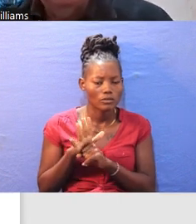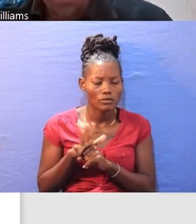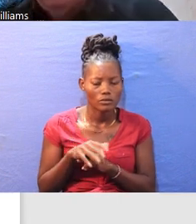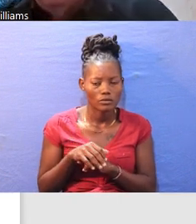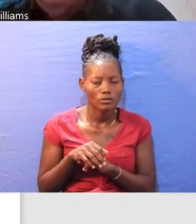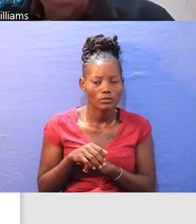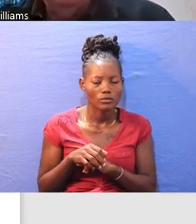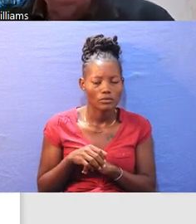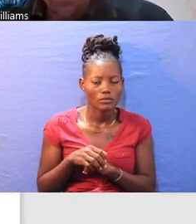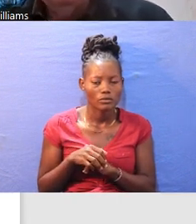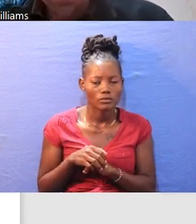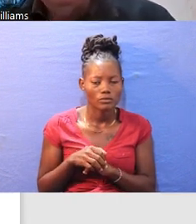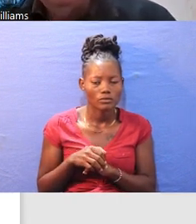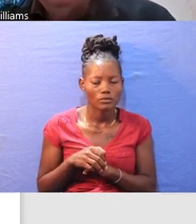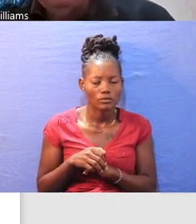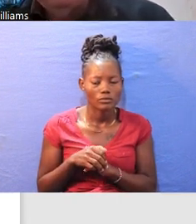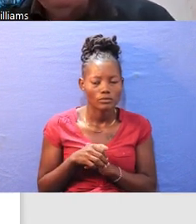10. A lot of coaches do.